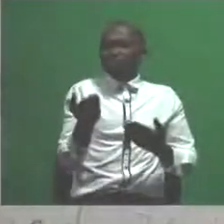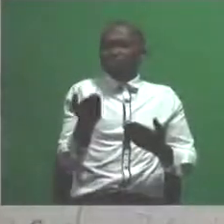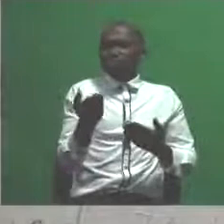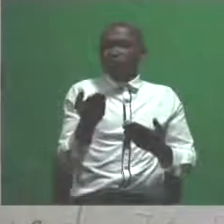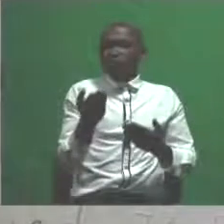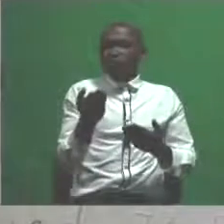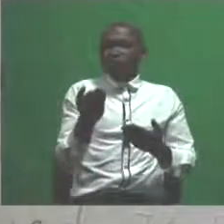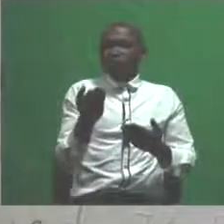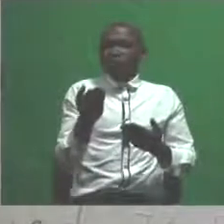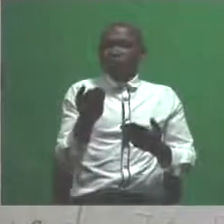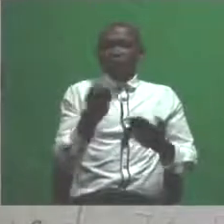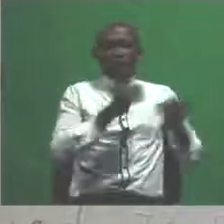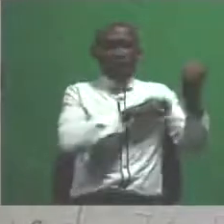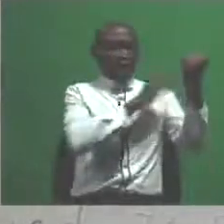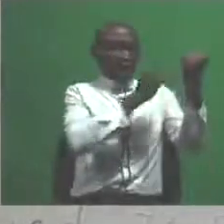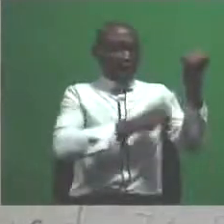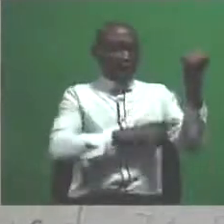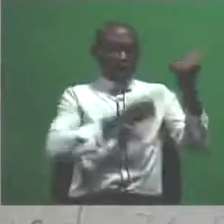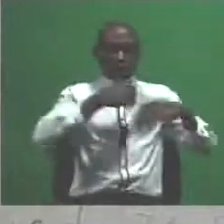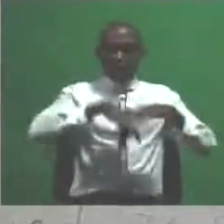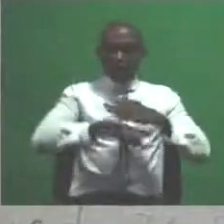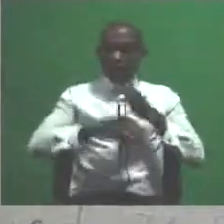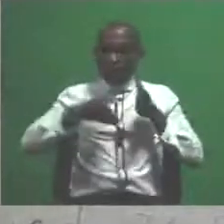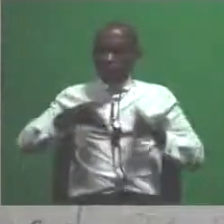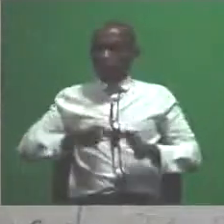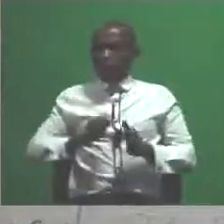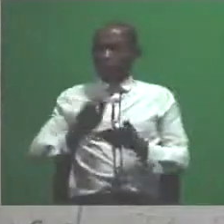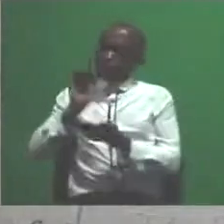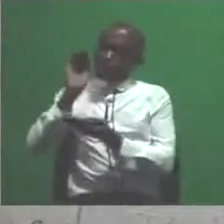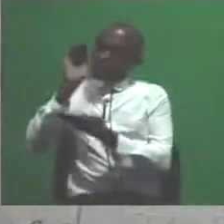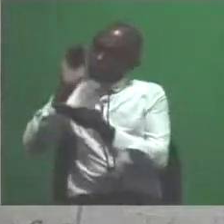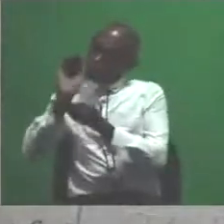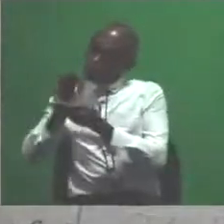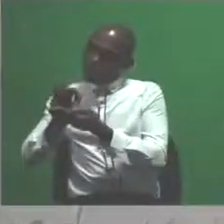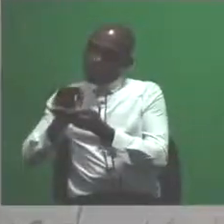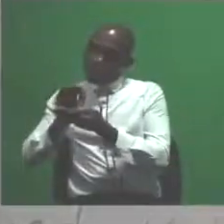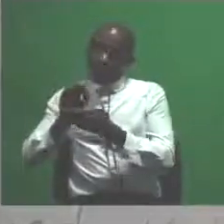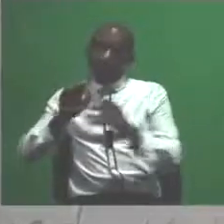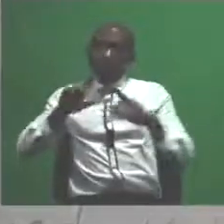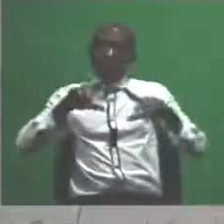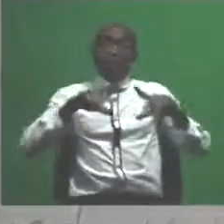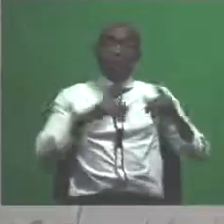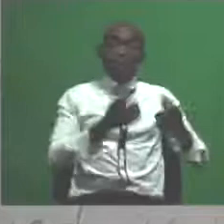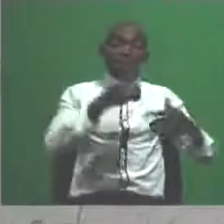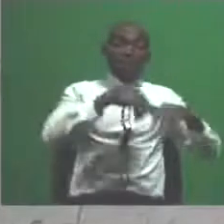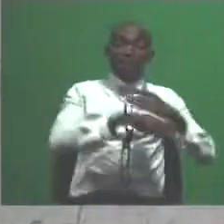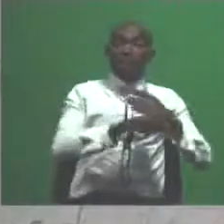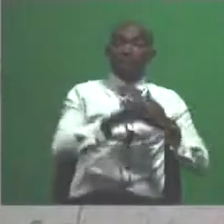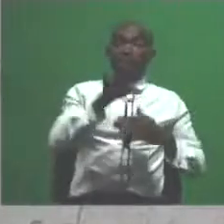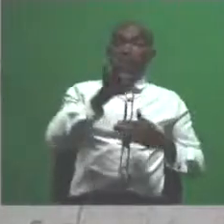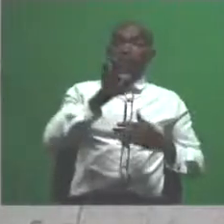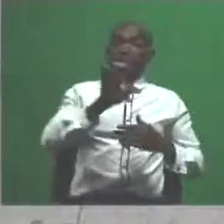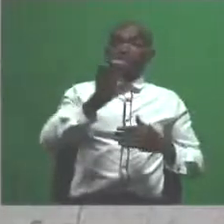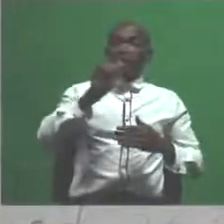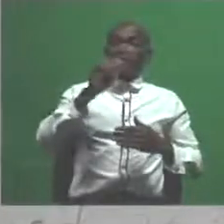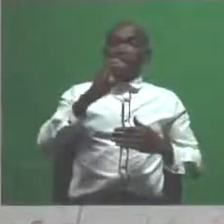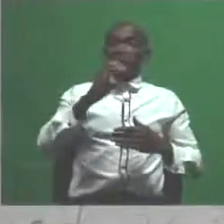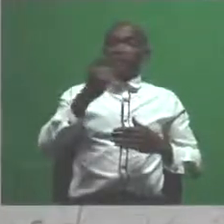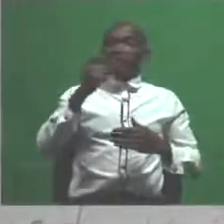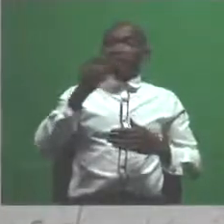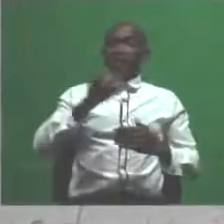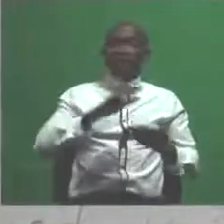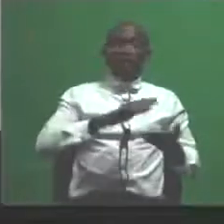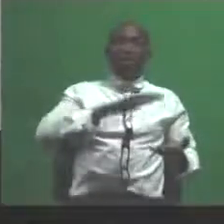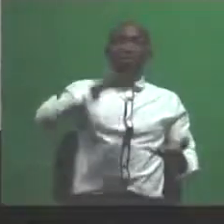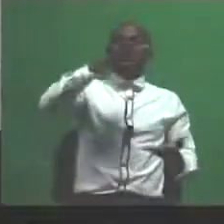less in product than in reactants? You can try to say something. Why we have much